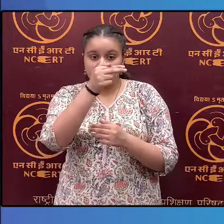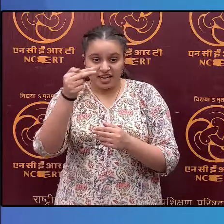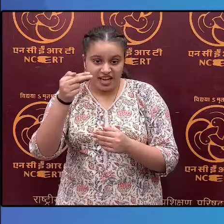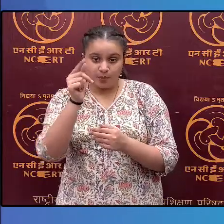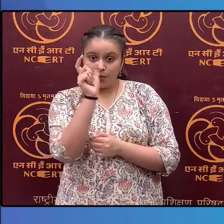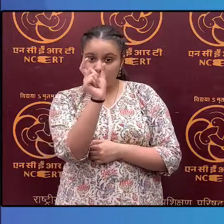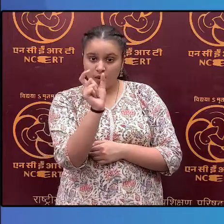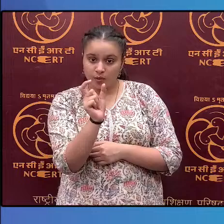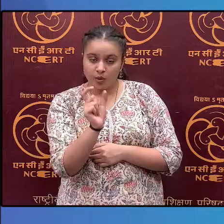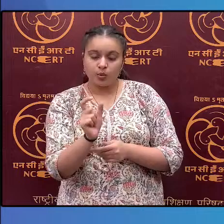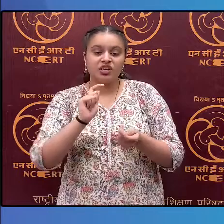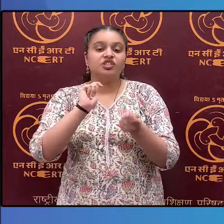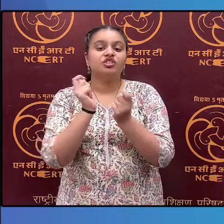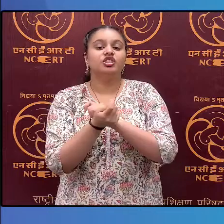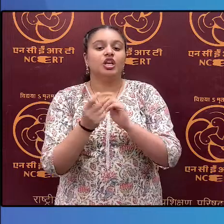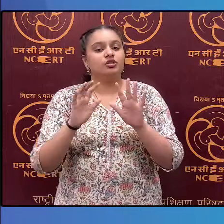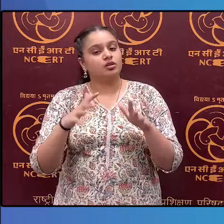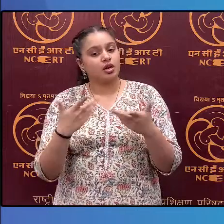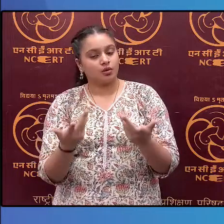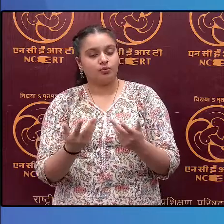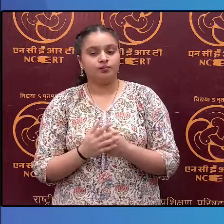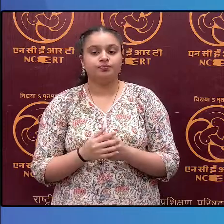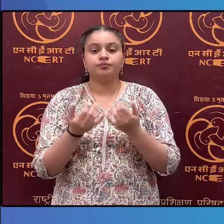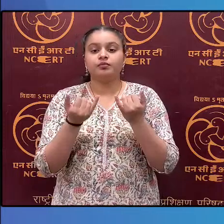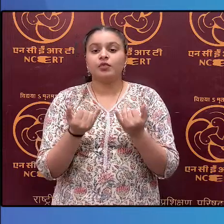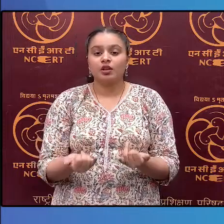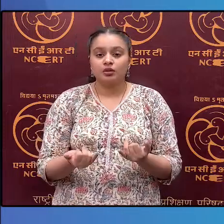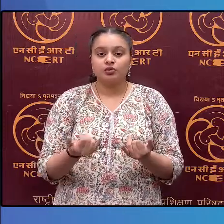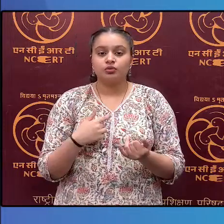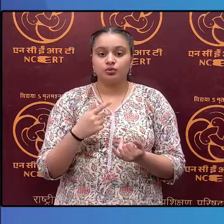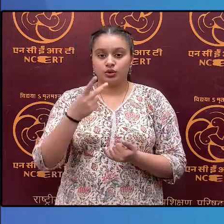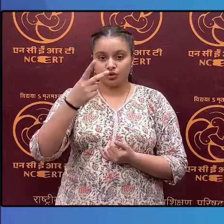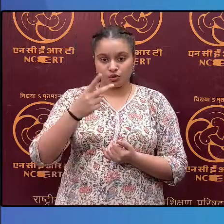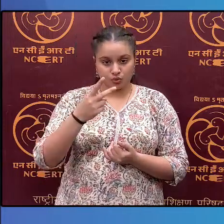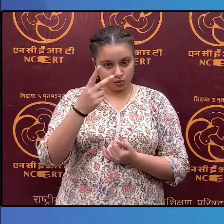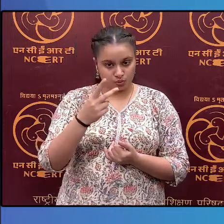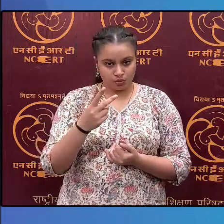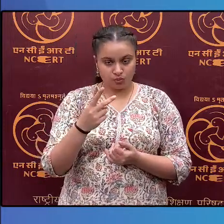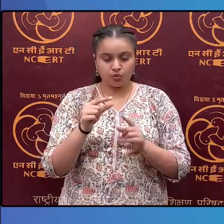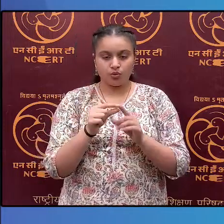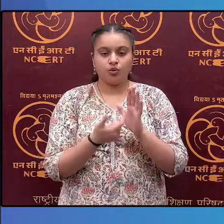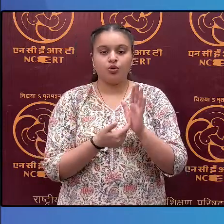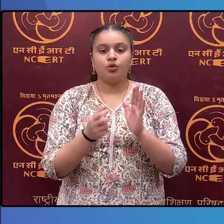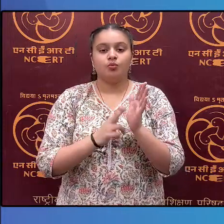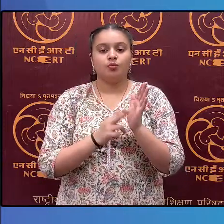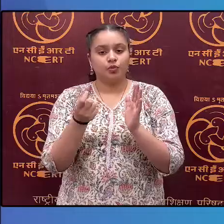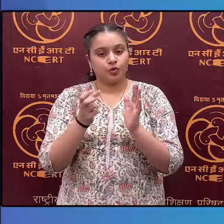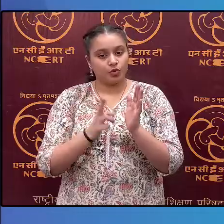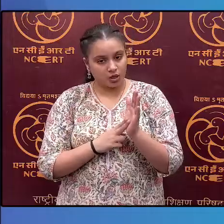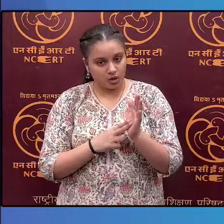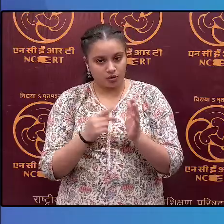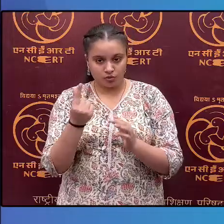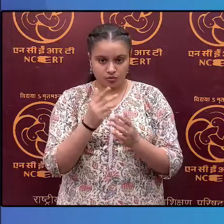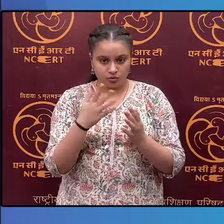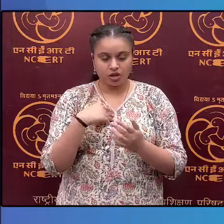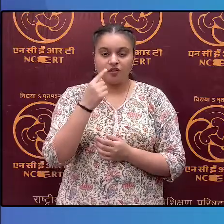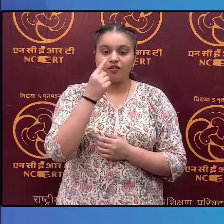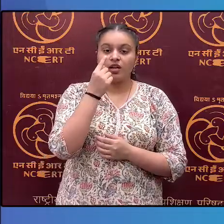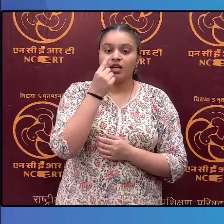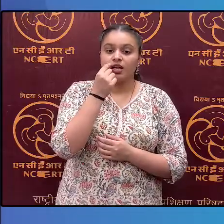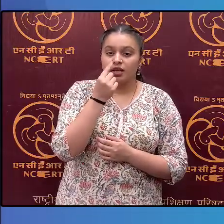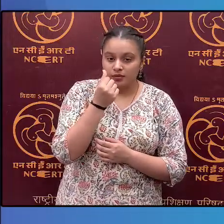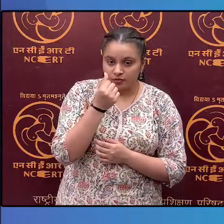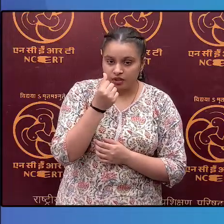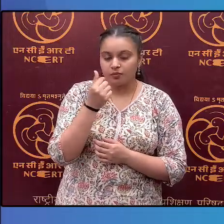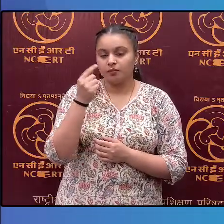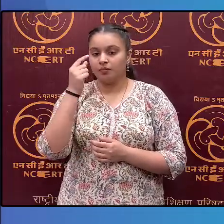into pronouns. Okay. Today, we talked about only two pronouns, one for male, that is he, and the other one is for female,